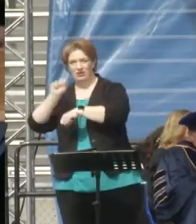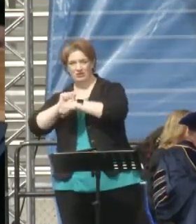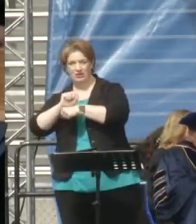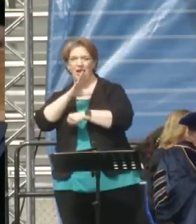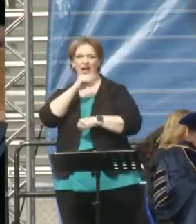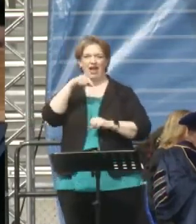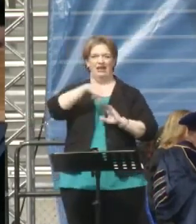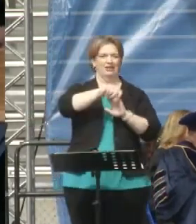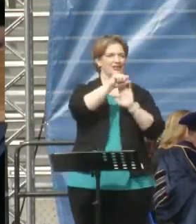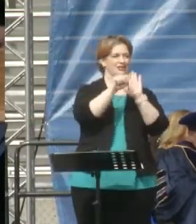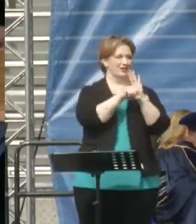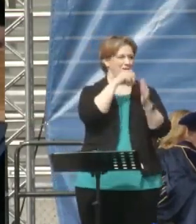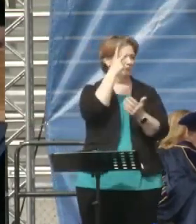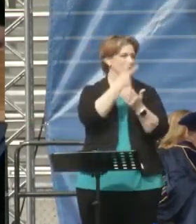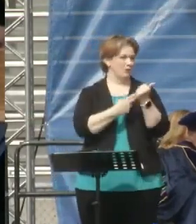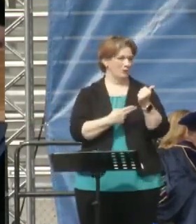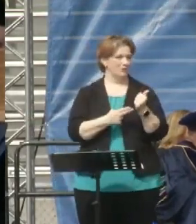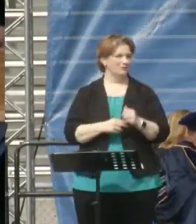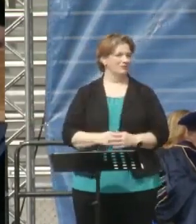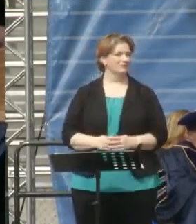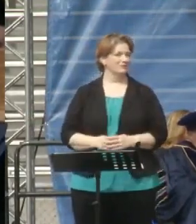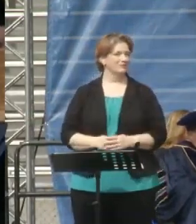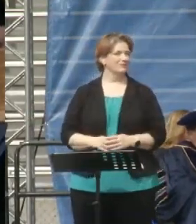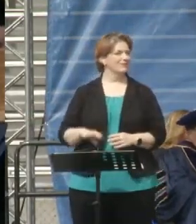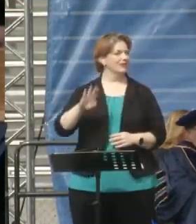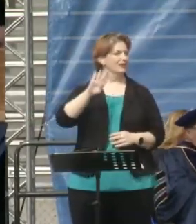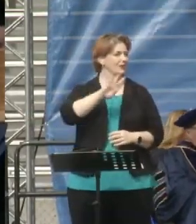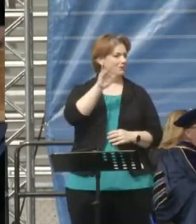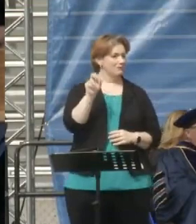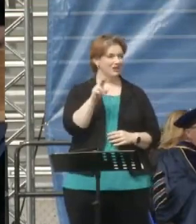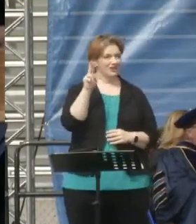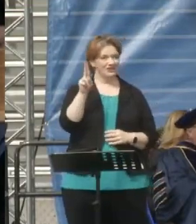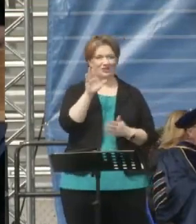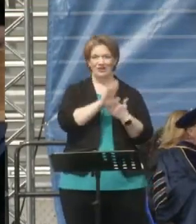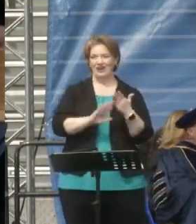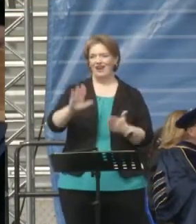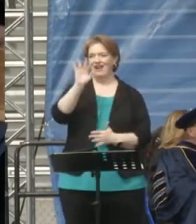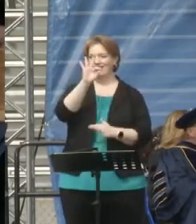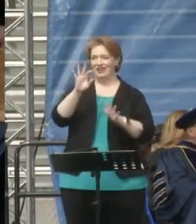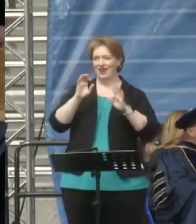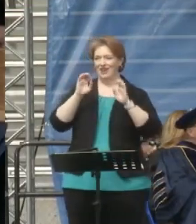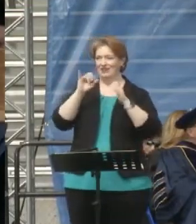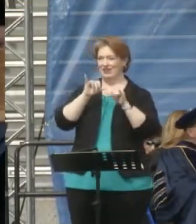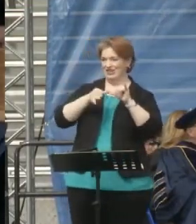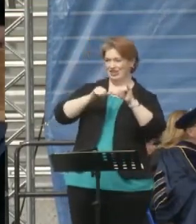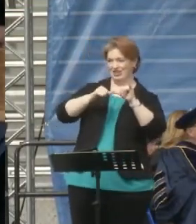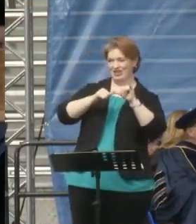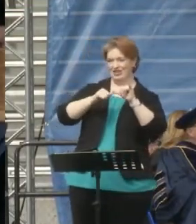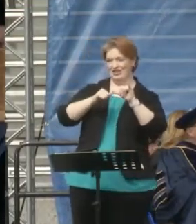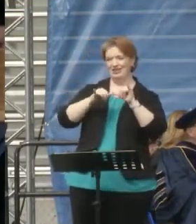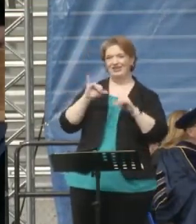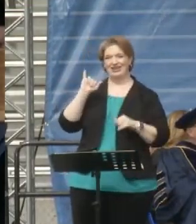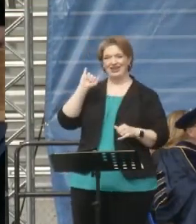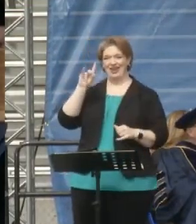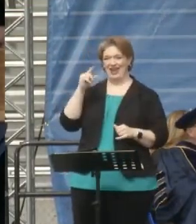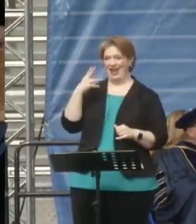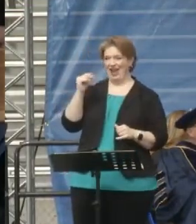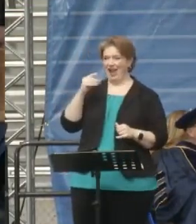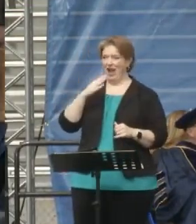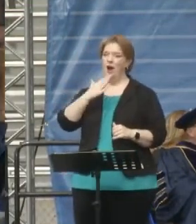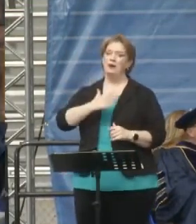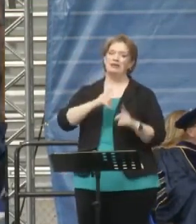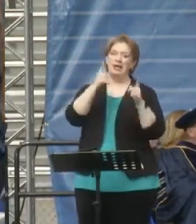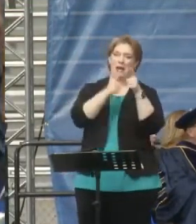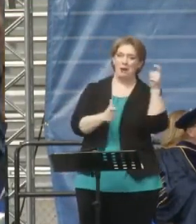Idaho. Boise State's College of Engineering is now Idaho's largest and